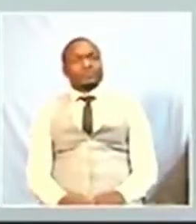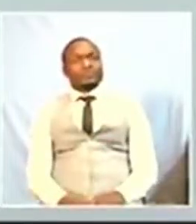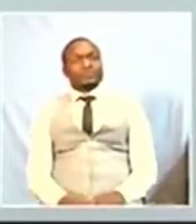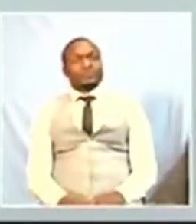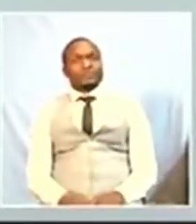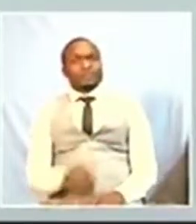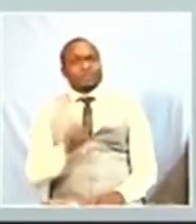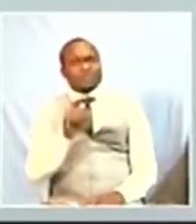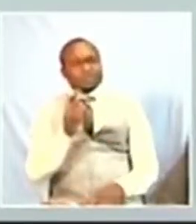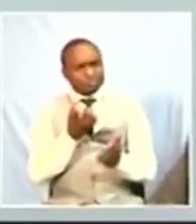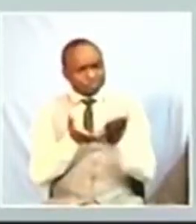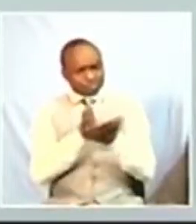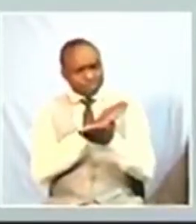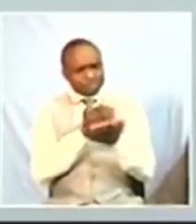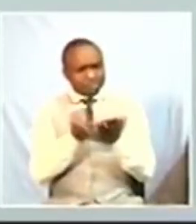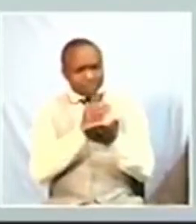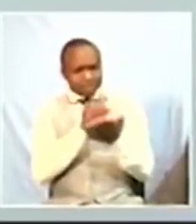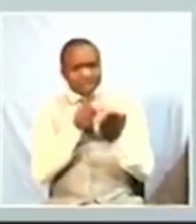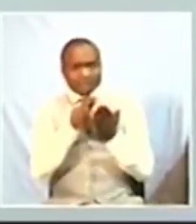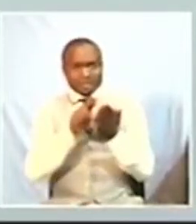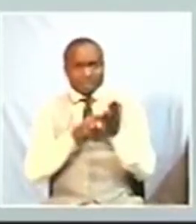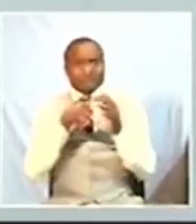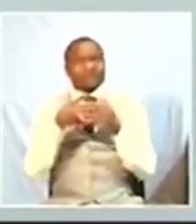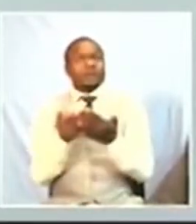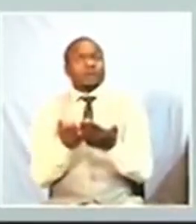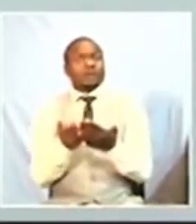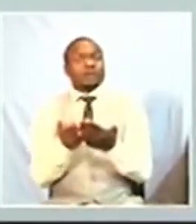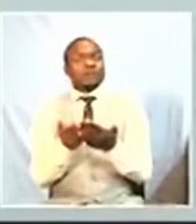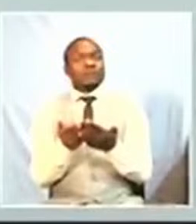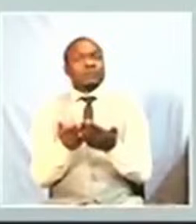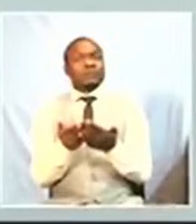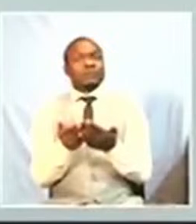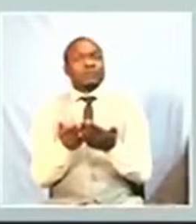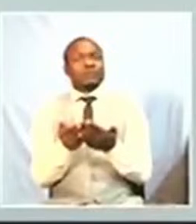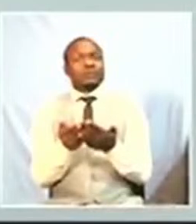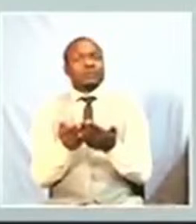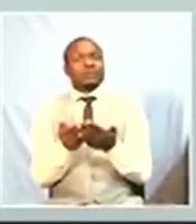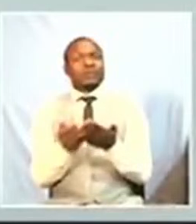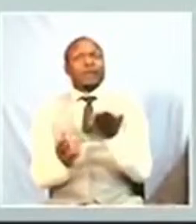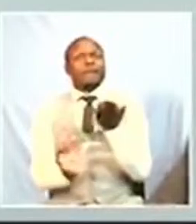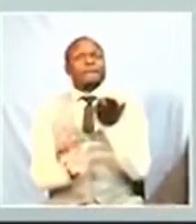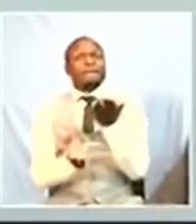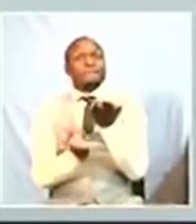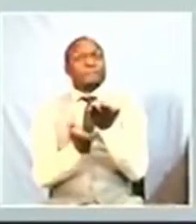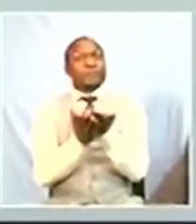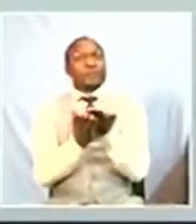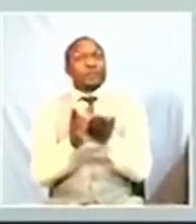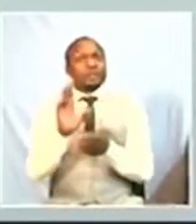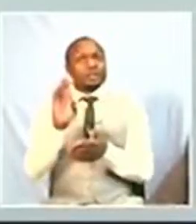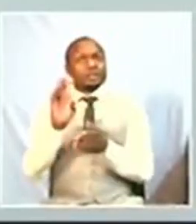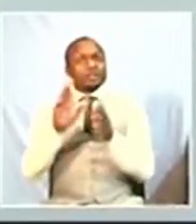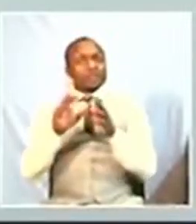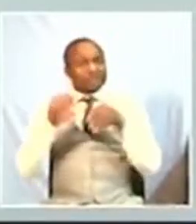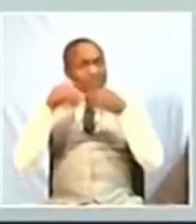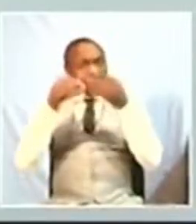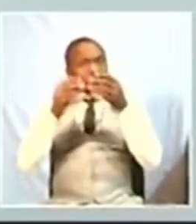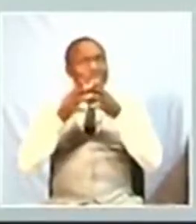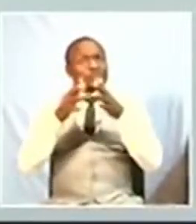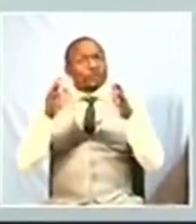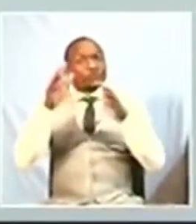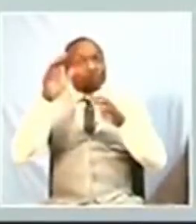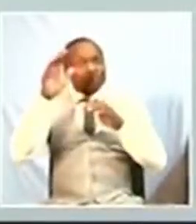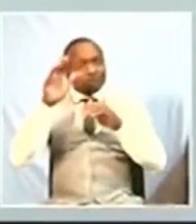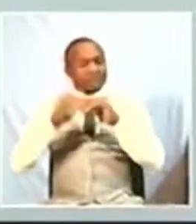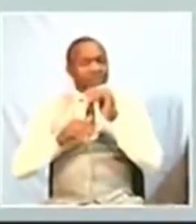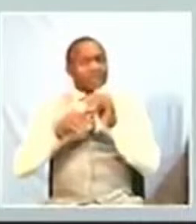So, did you go through this report? How do we? The Appendix 7 is giving more than 18